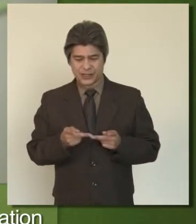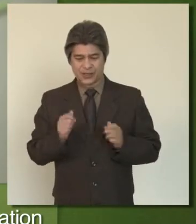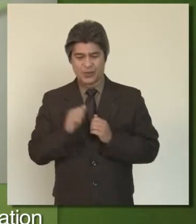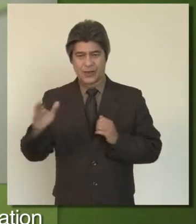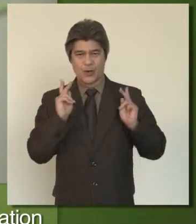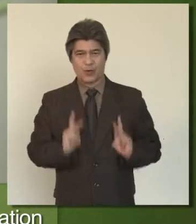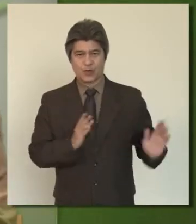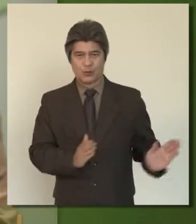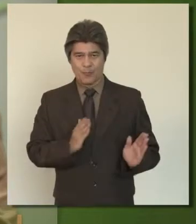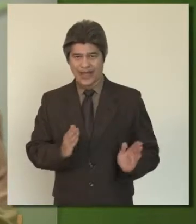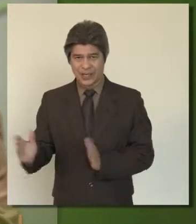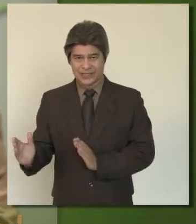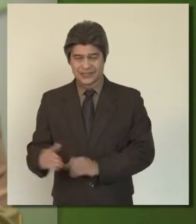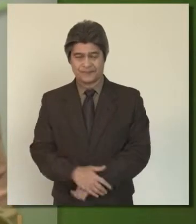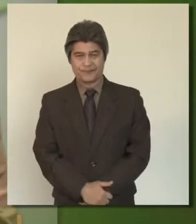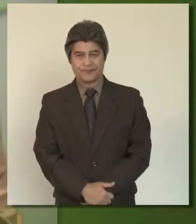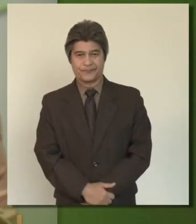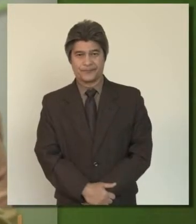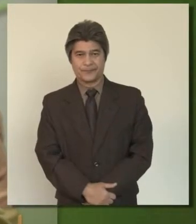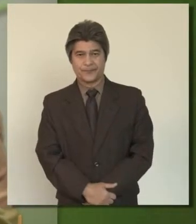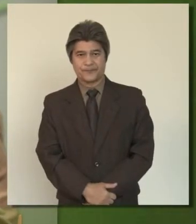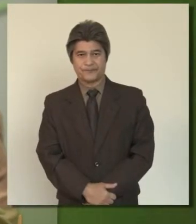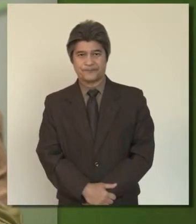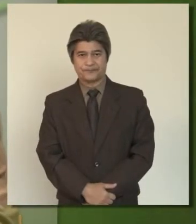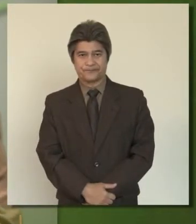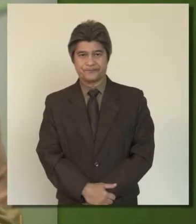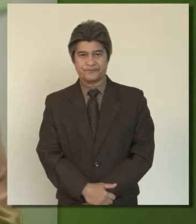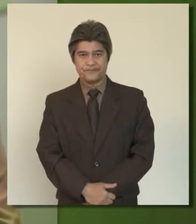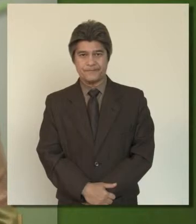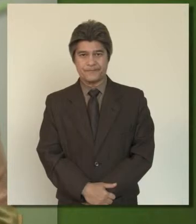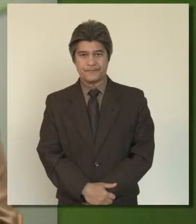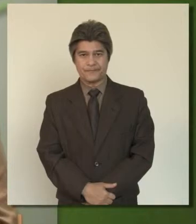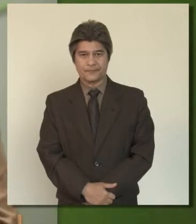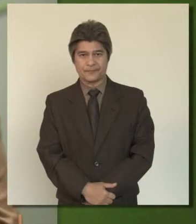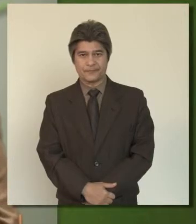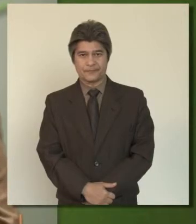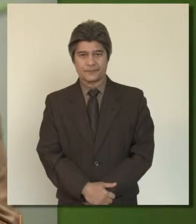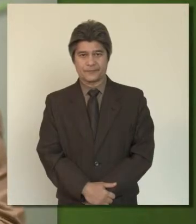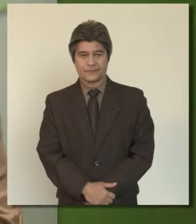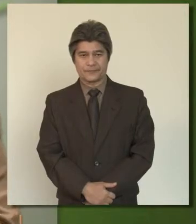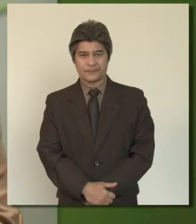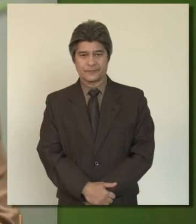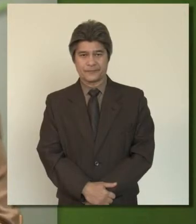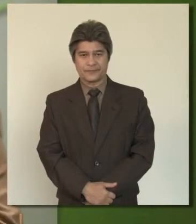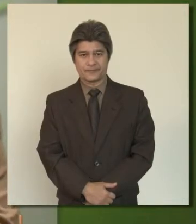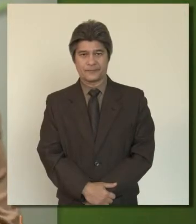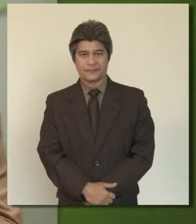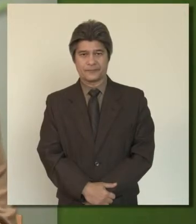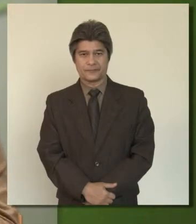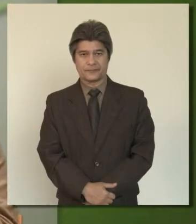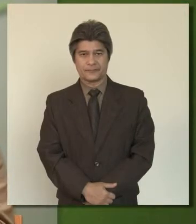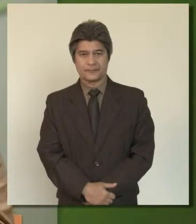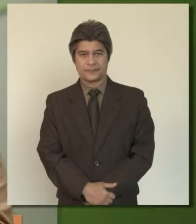their personal preparedness. If you think about it, we do it every day. We're ready for the